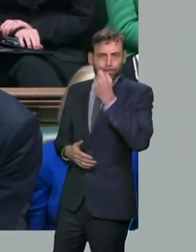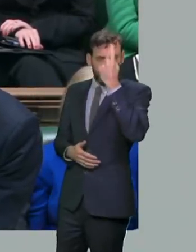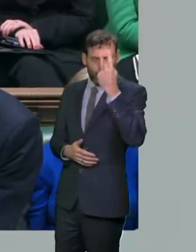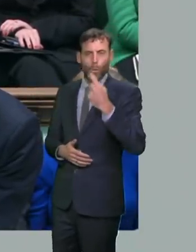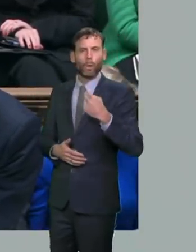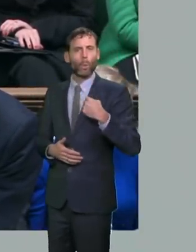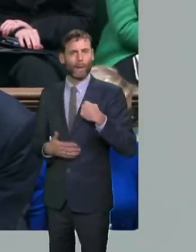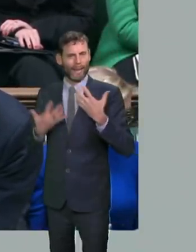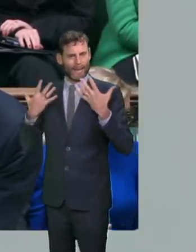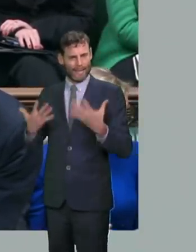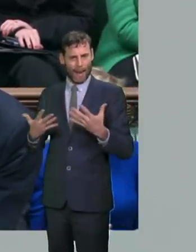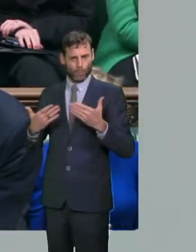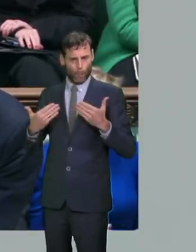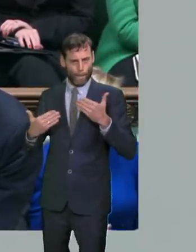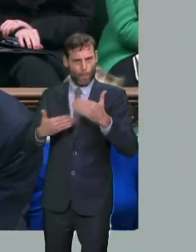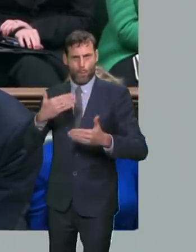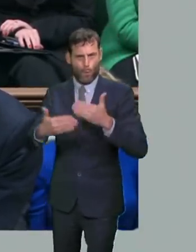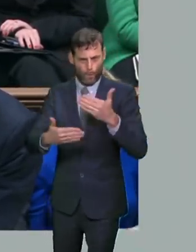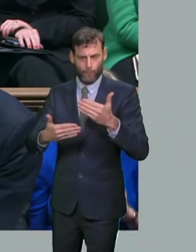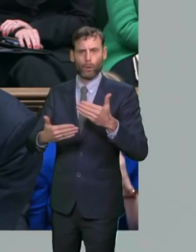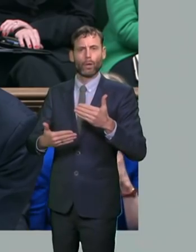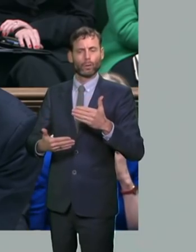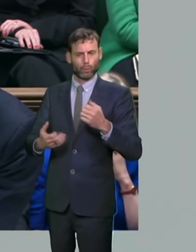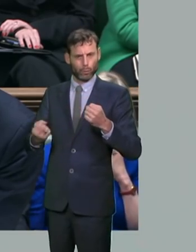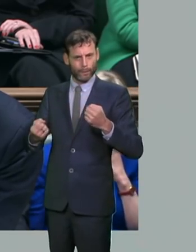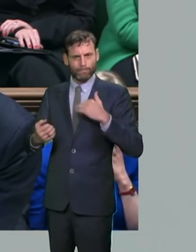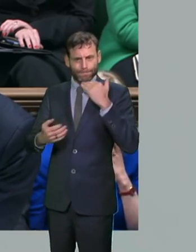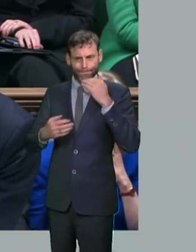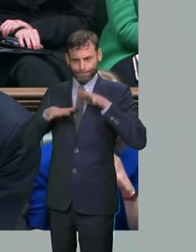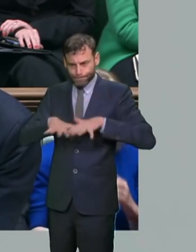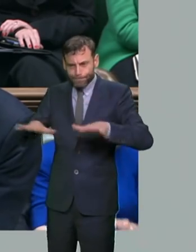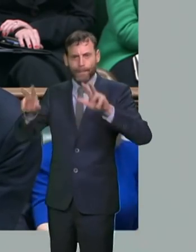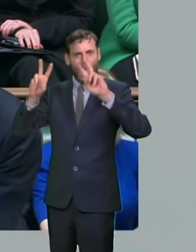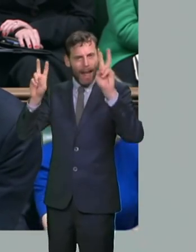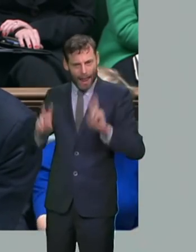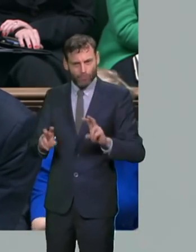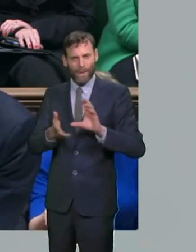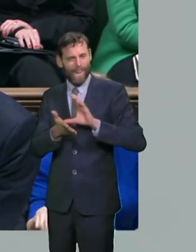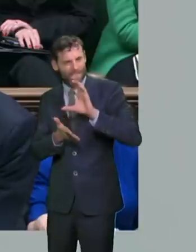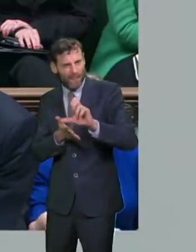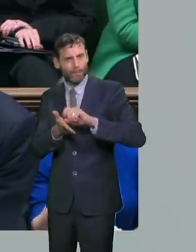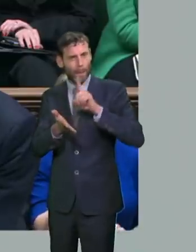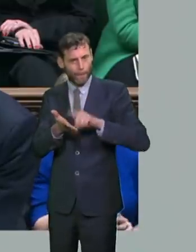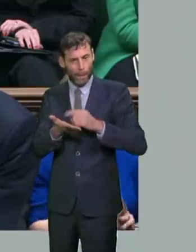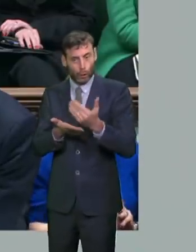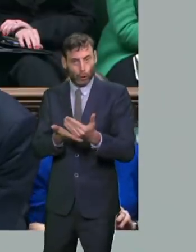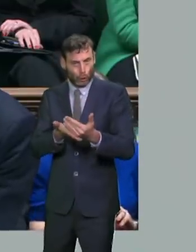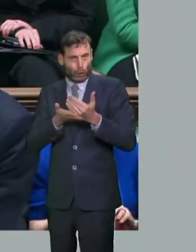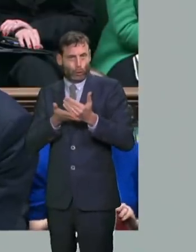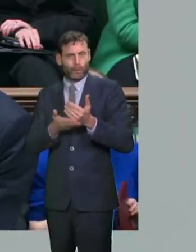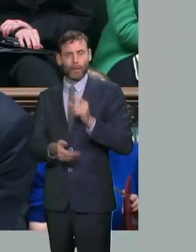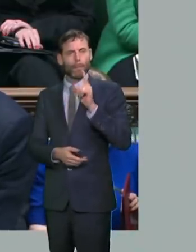of our approach on critical national infrastructure, the National Security and Investment Bill, is that we don't want to